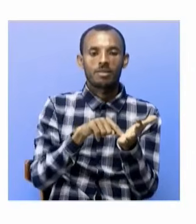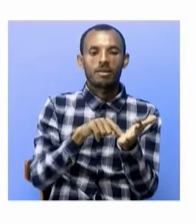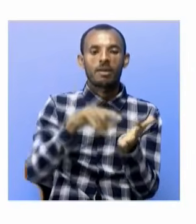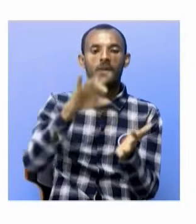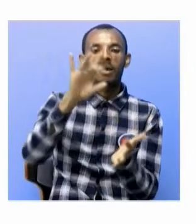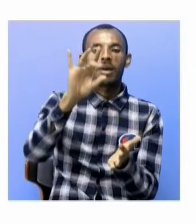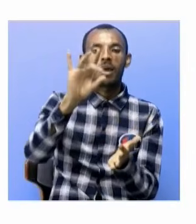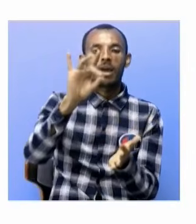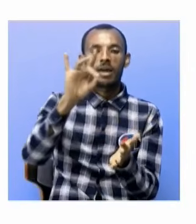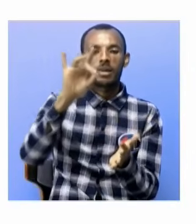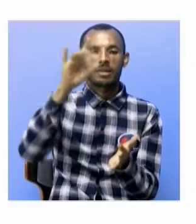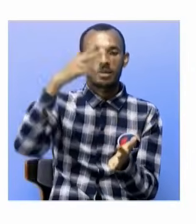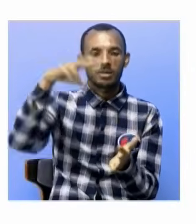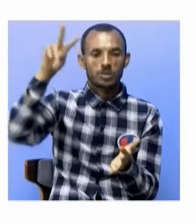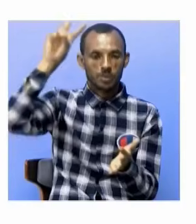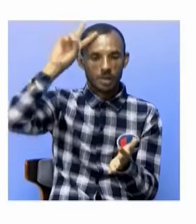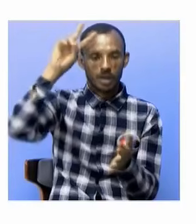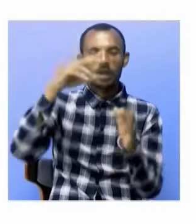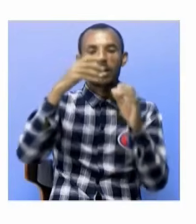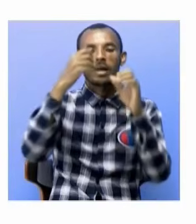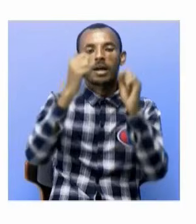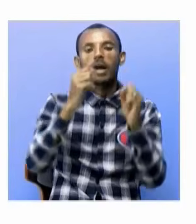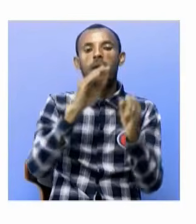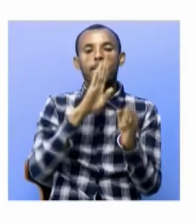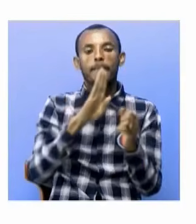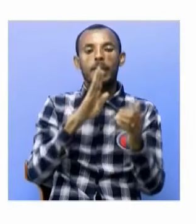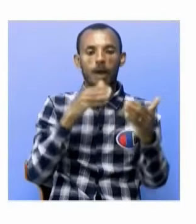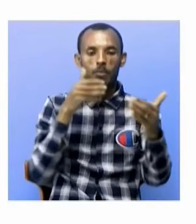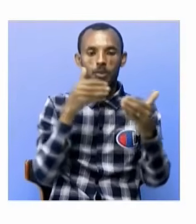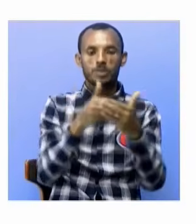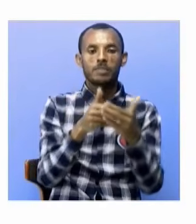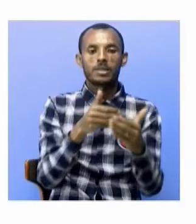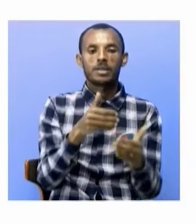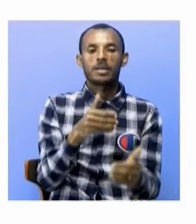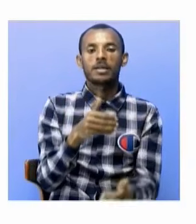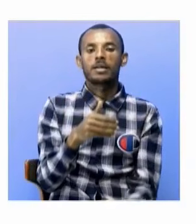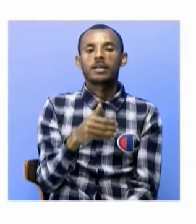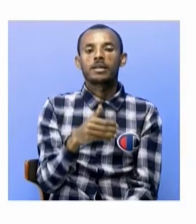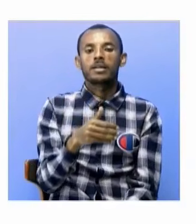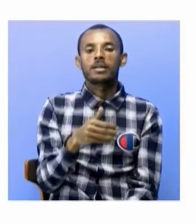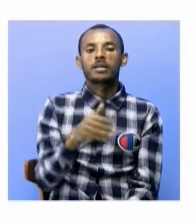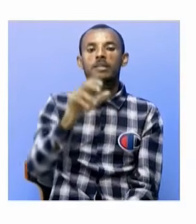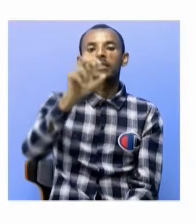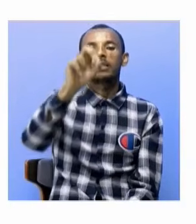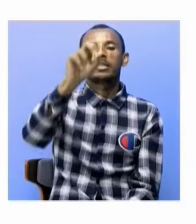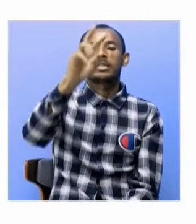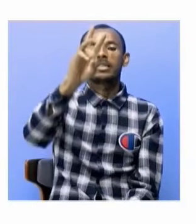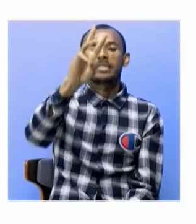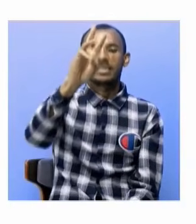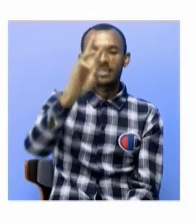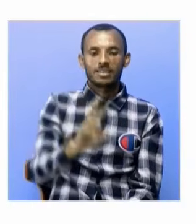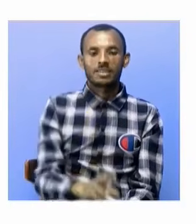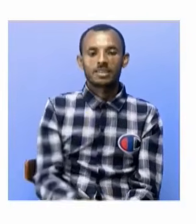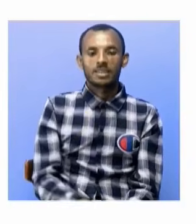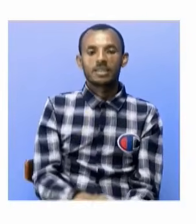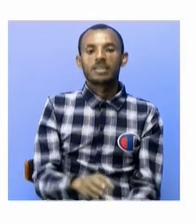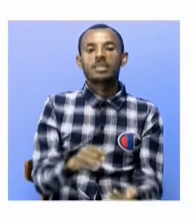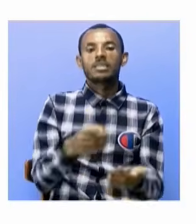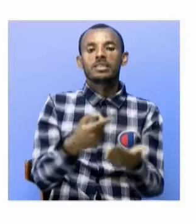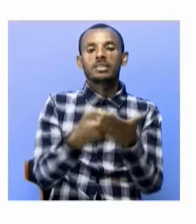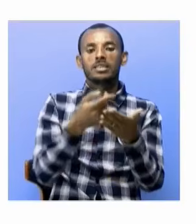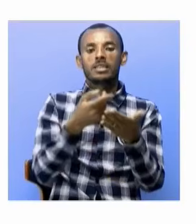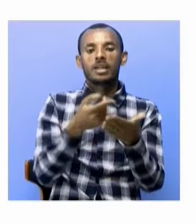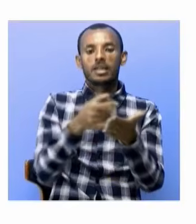5.8 the whole square can be approximately expressed as 36. This is not the exact